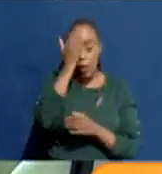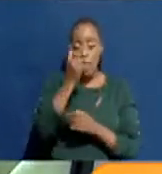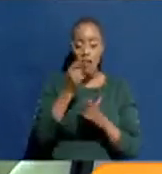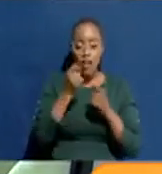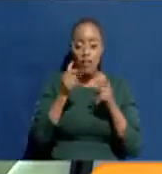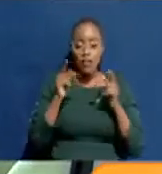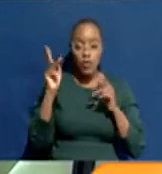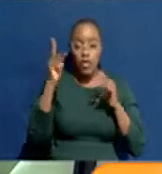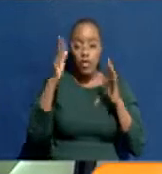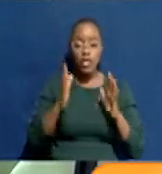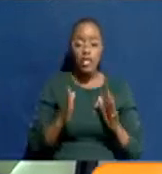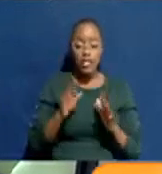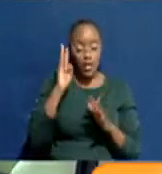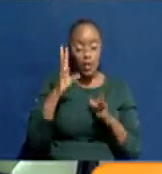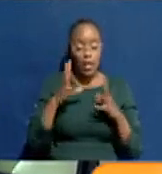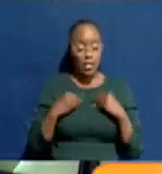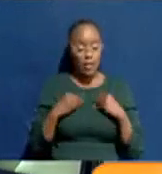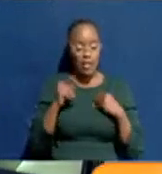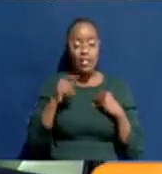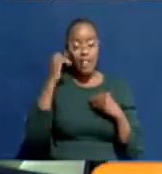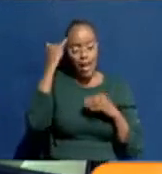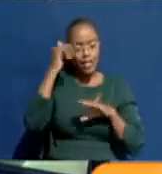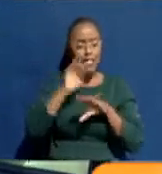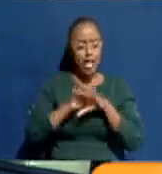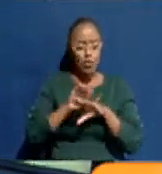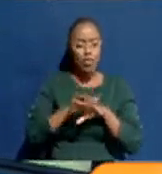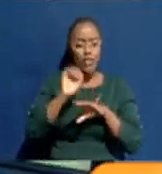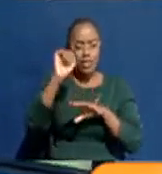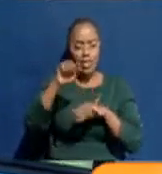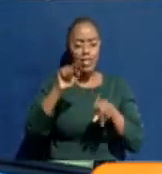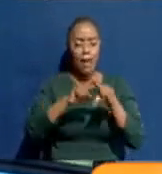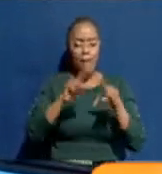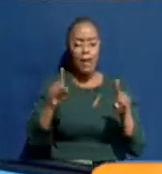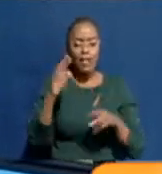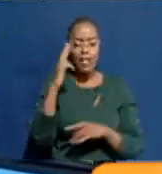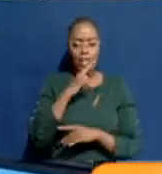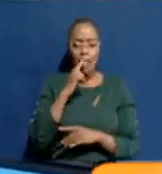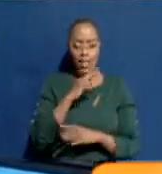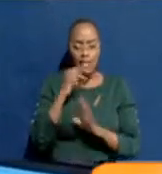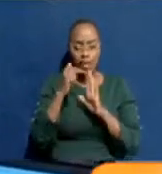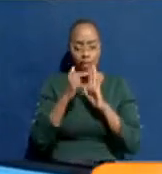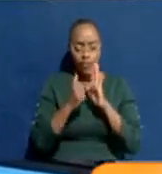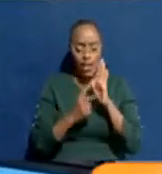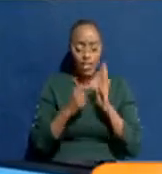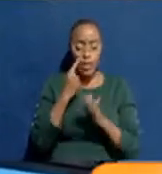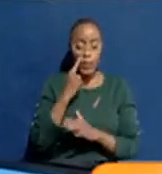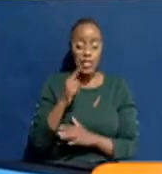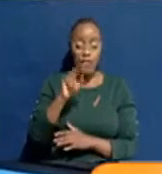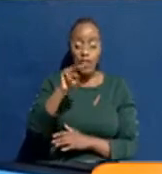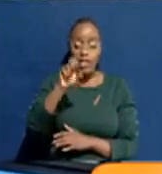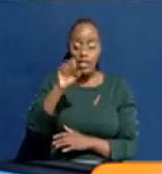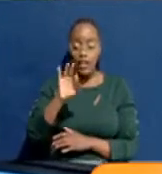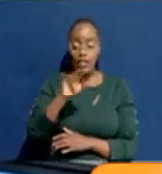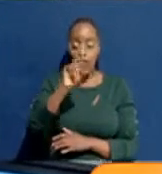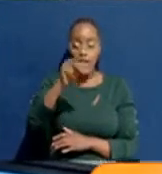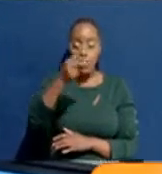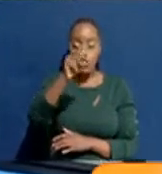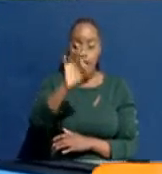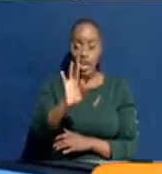few Kenyans object to this. It's a noble idea. What are the risk factors? Look at the NSSF, look at the